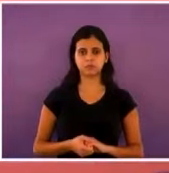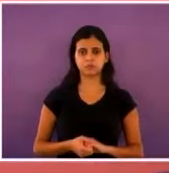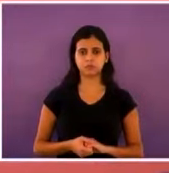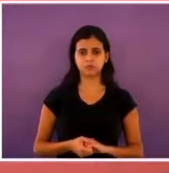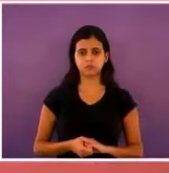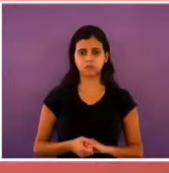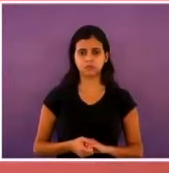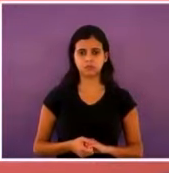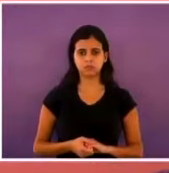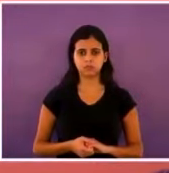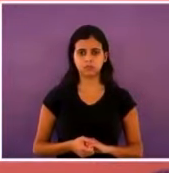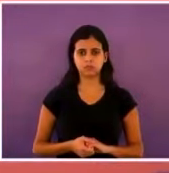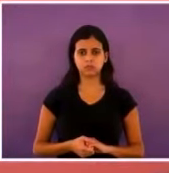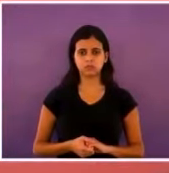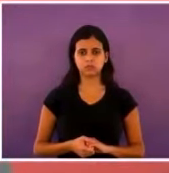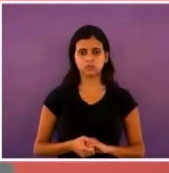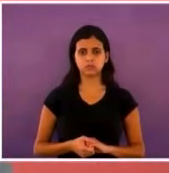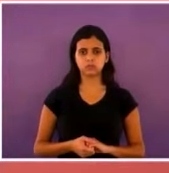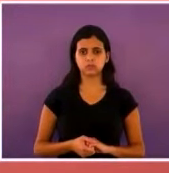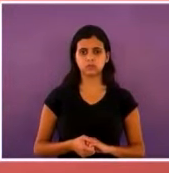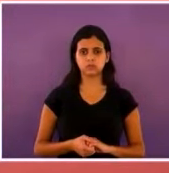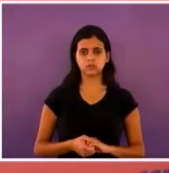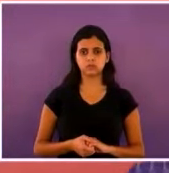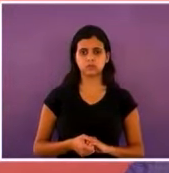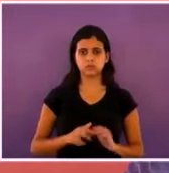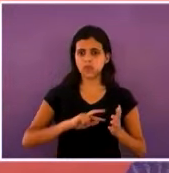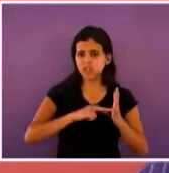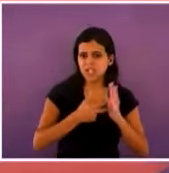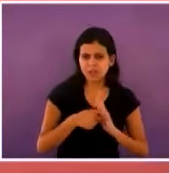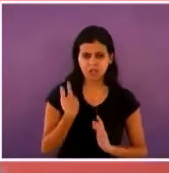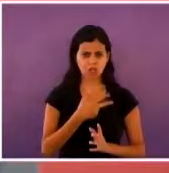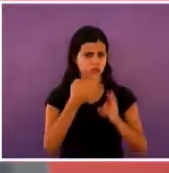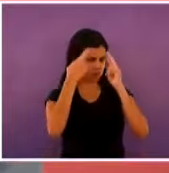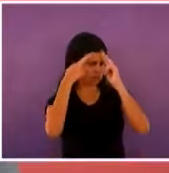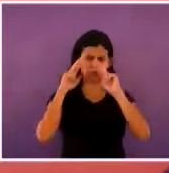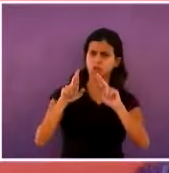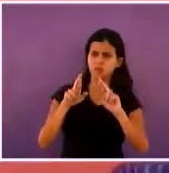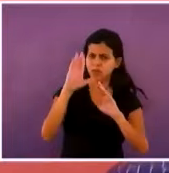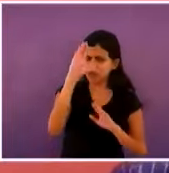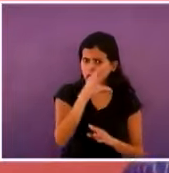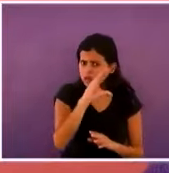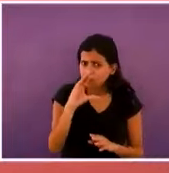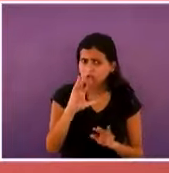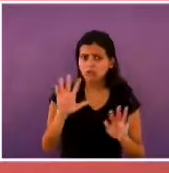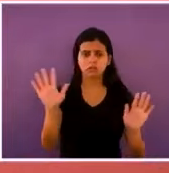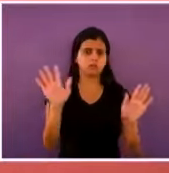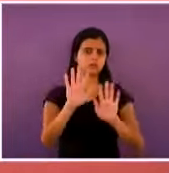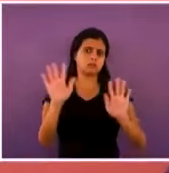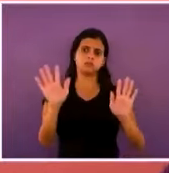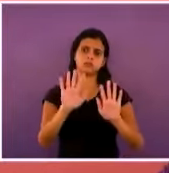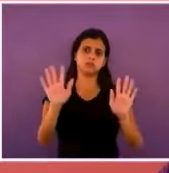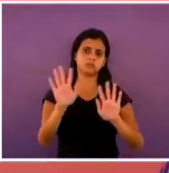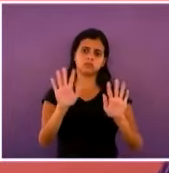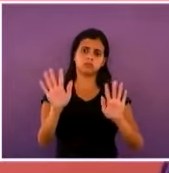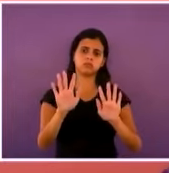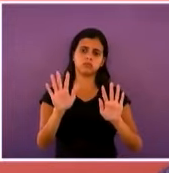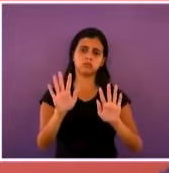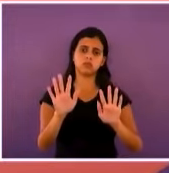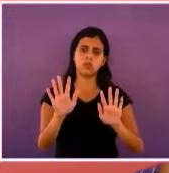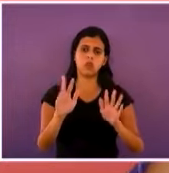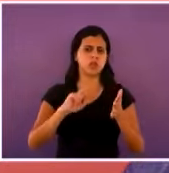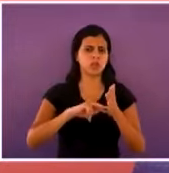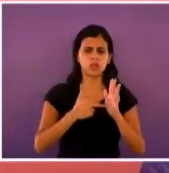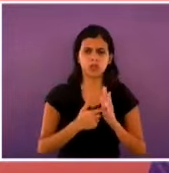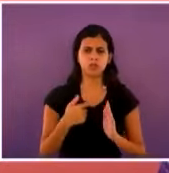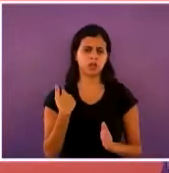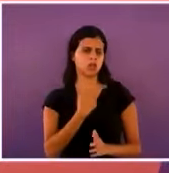disrespectful against Catholicism. Não significa que nós vamos ser desrespeitosos em relação aos católicos. It doesn't mean not loving Roman Catholics. Não significa